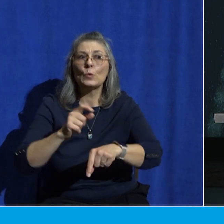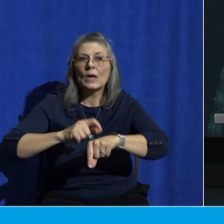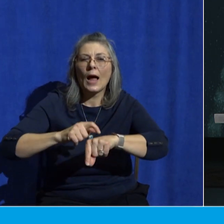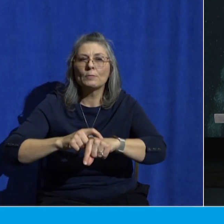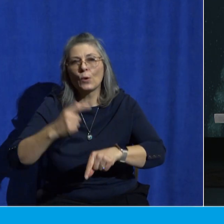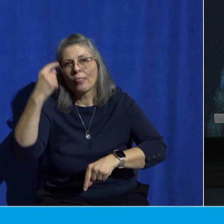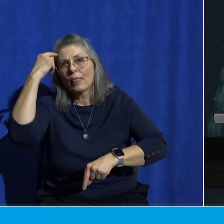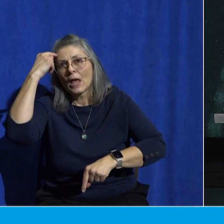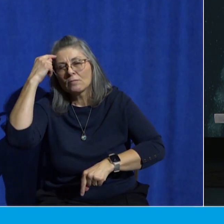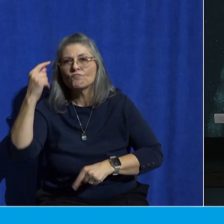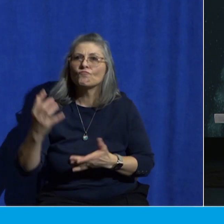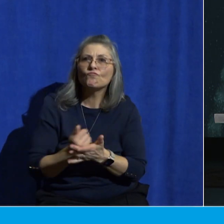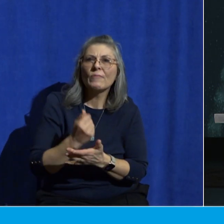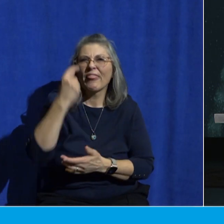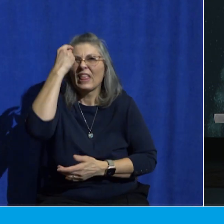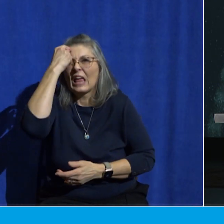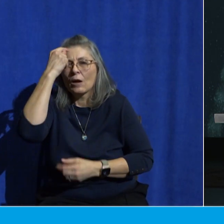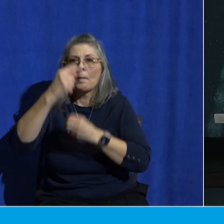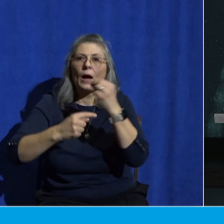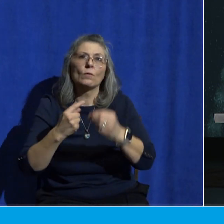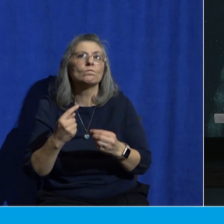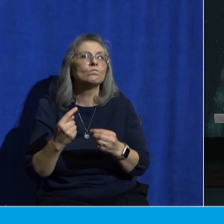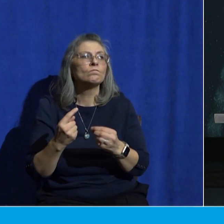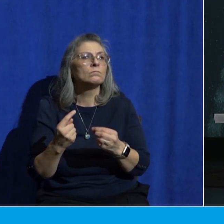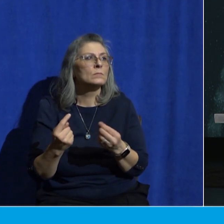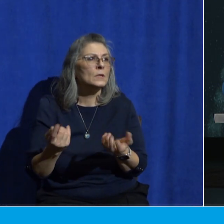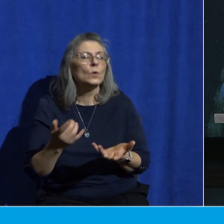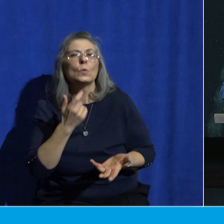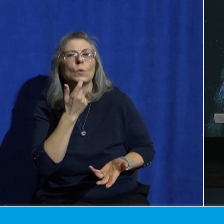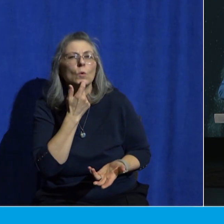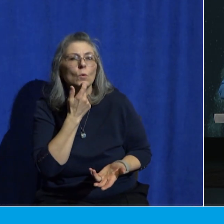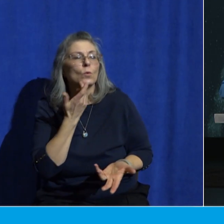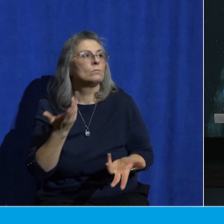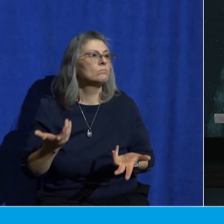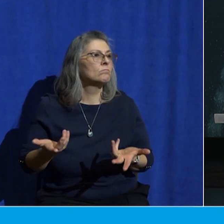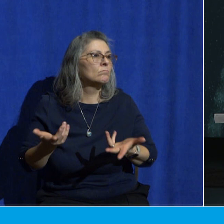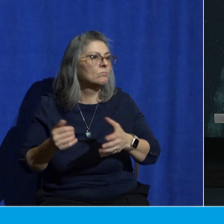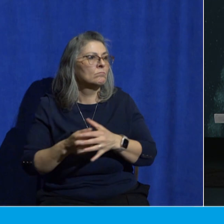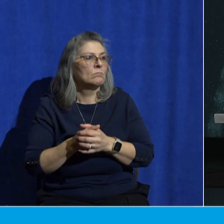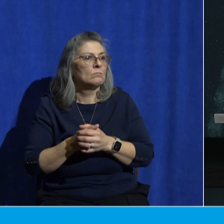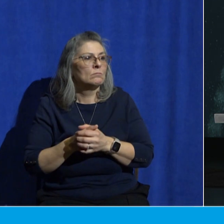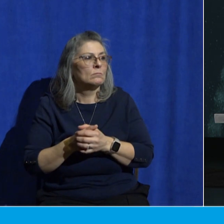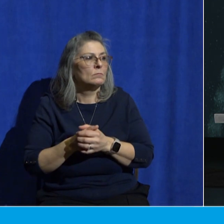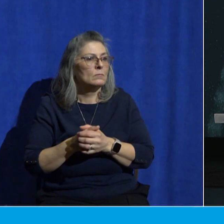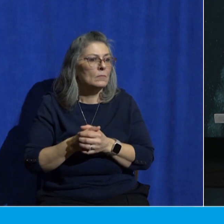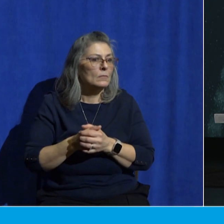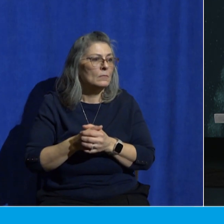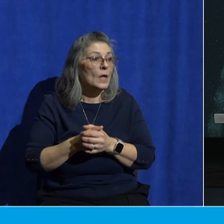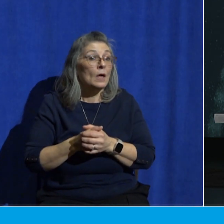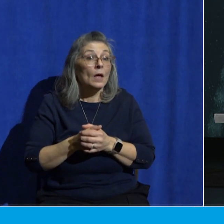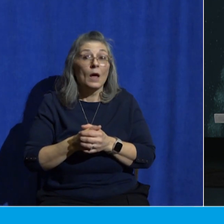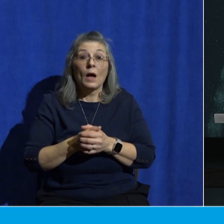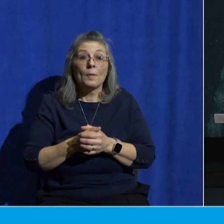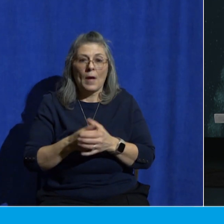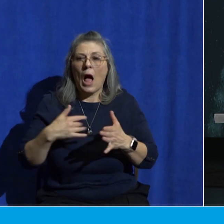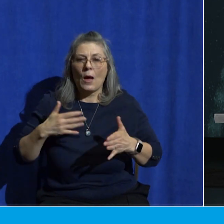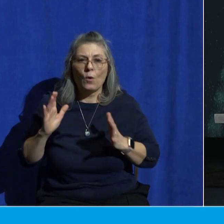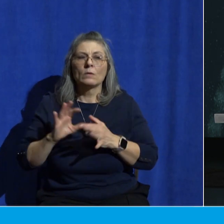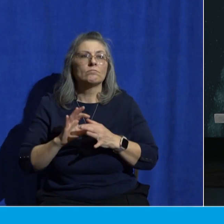right now at all of our locations. And then I and other location pastors are going to lead us to pray